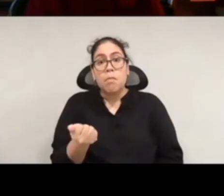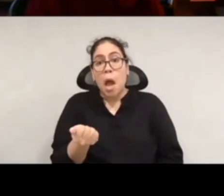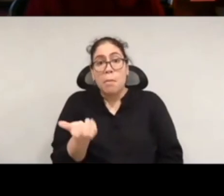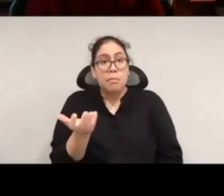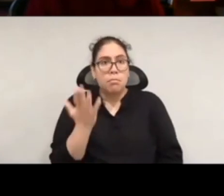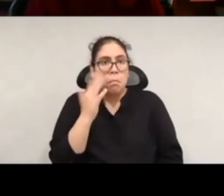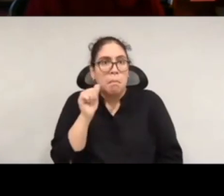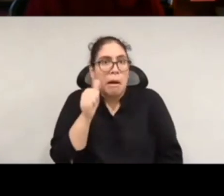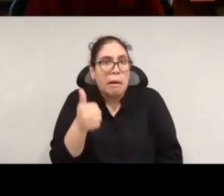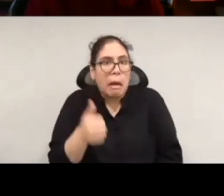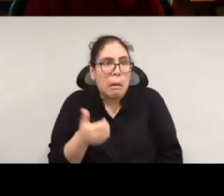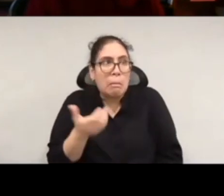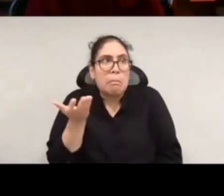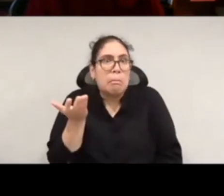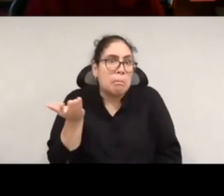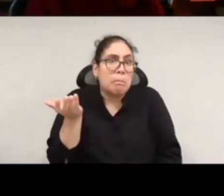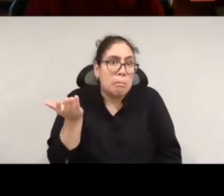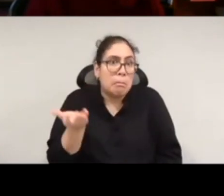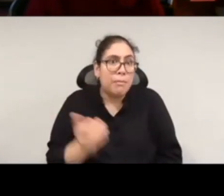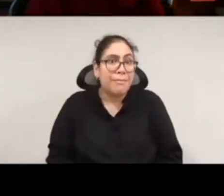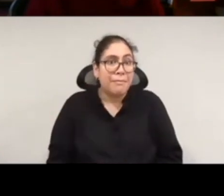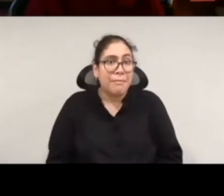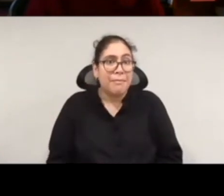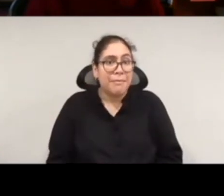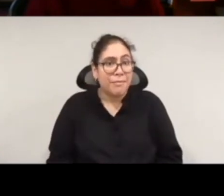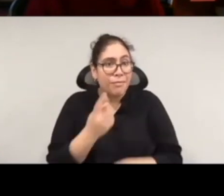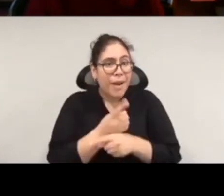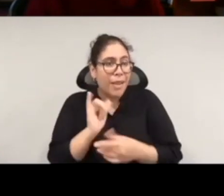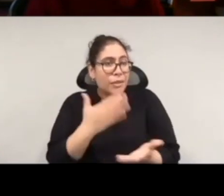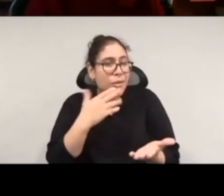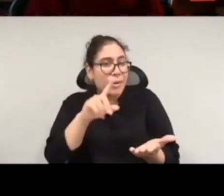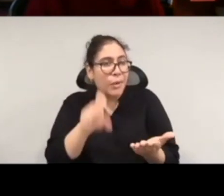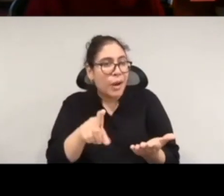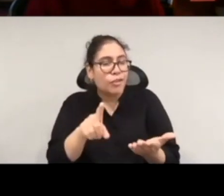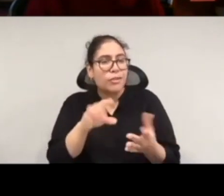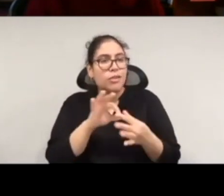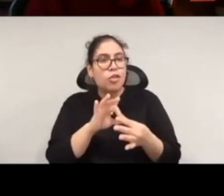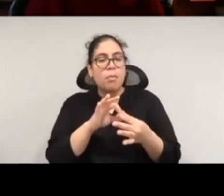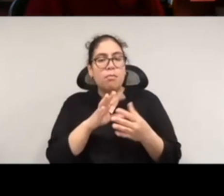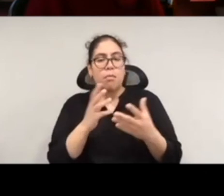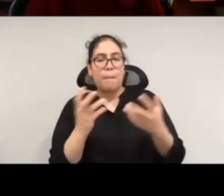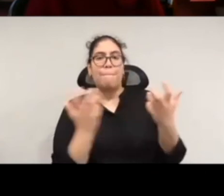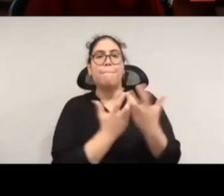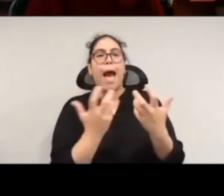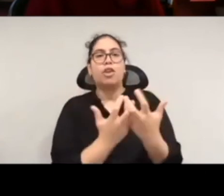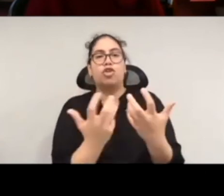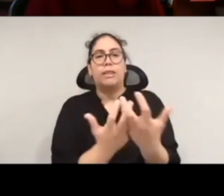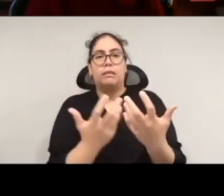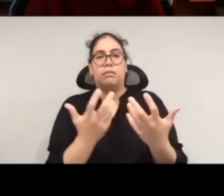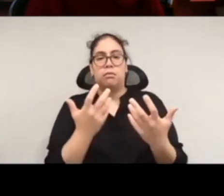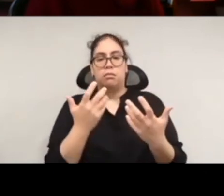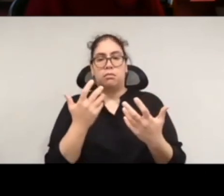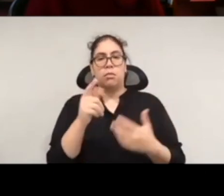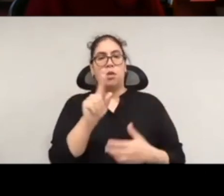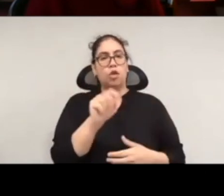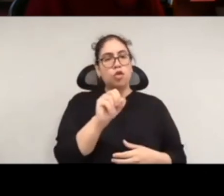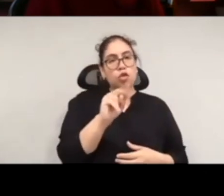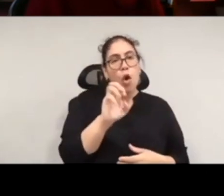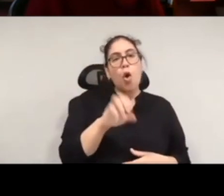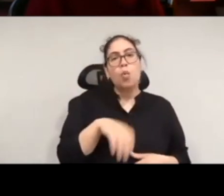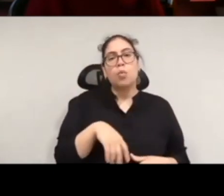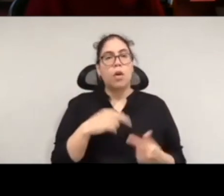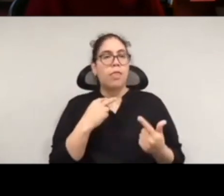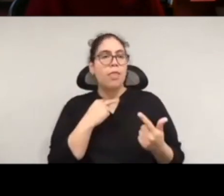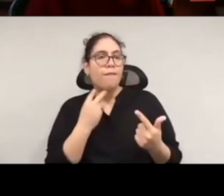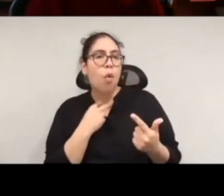not? Yeah, that's a good question about in terms of matching the tone of the